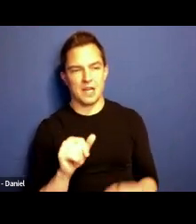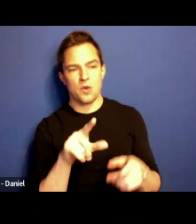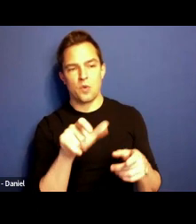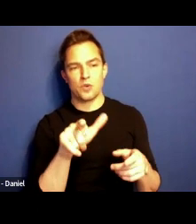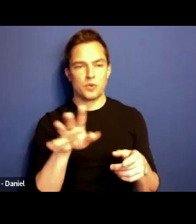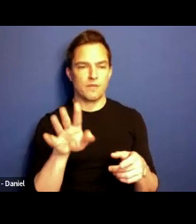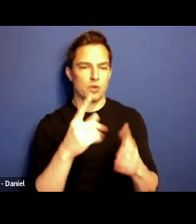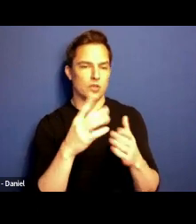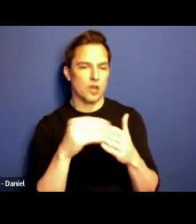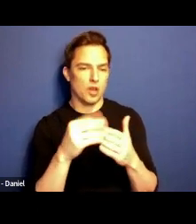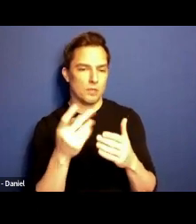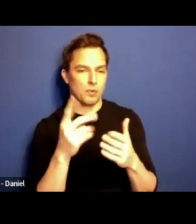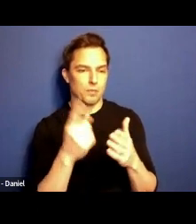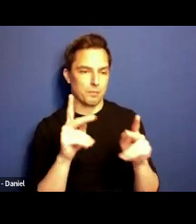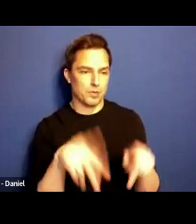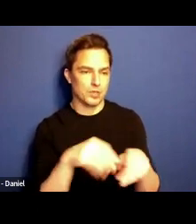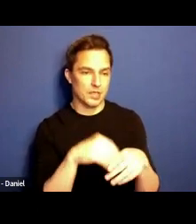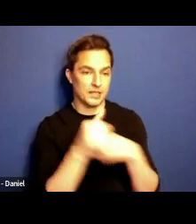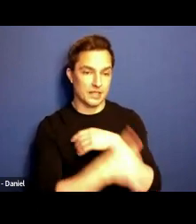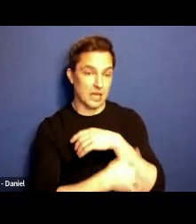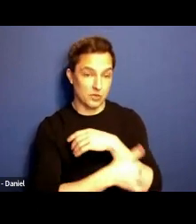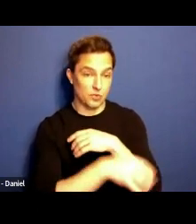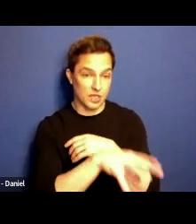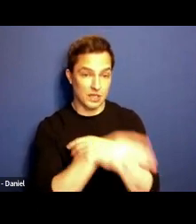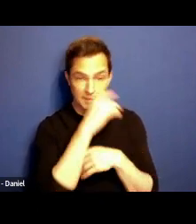$144 per person in the country is having